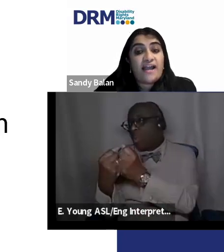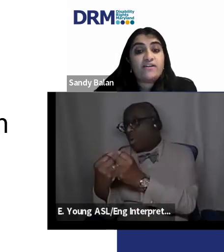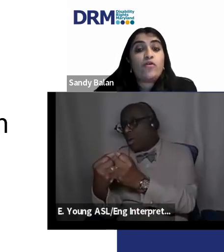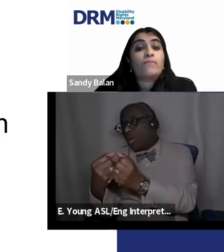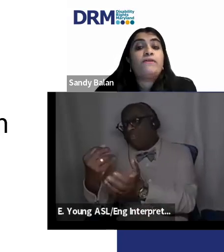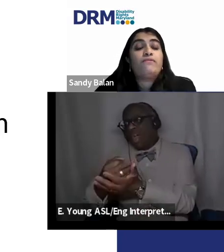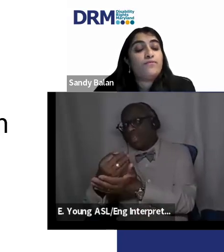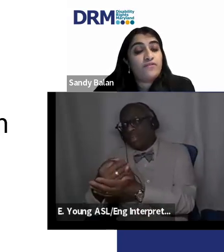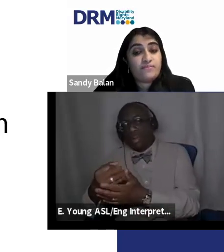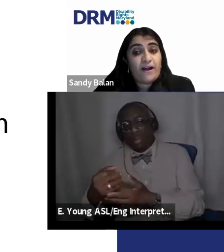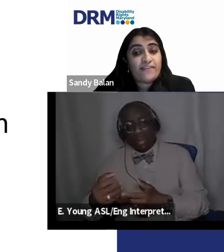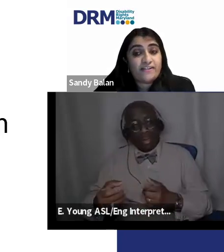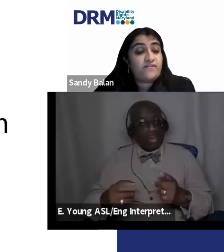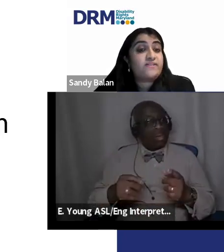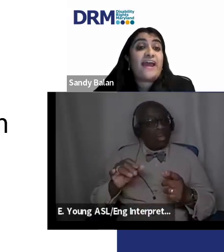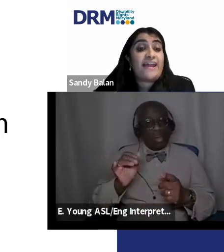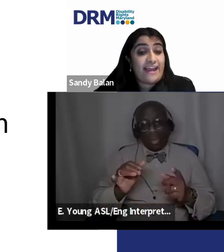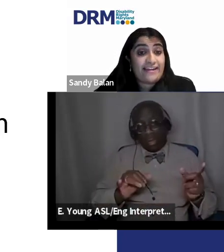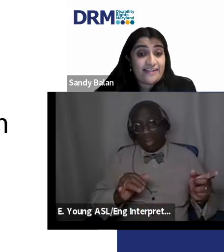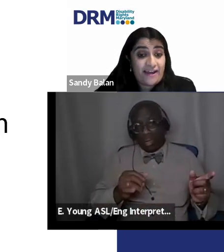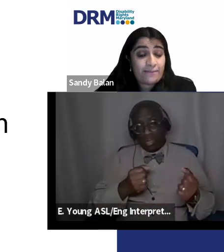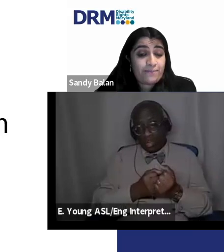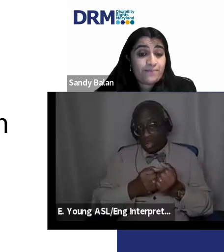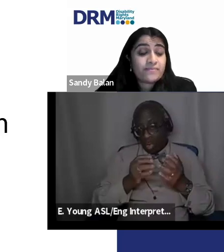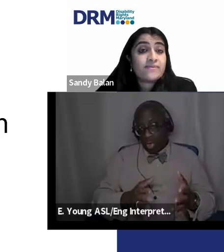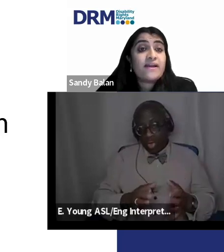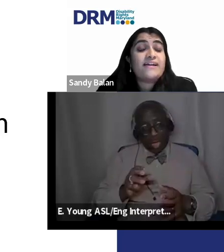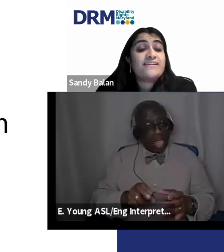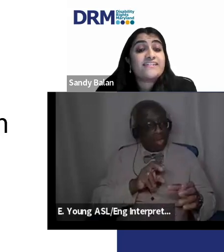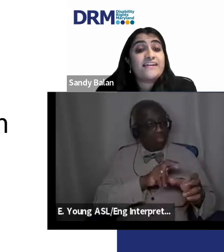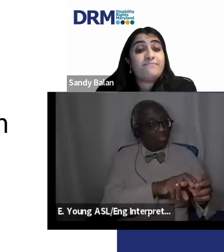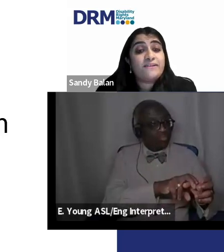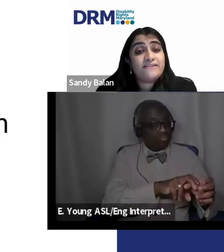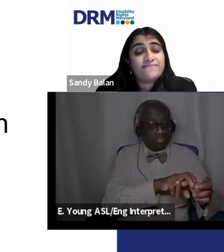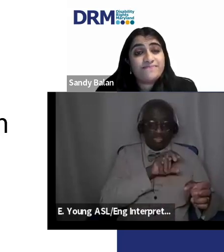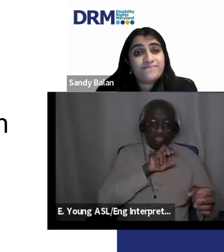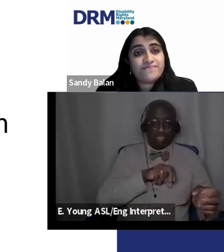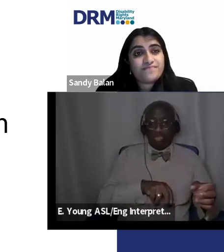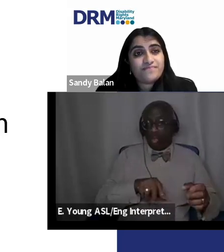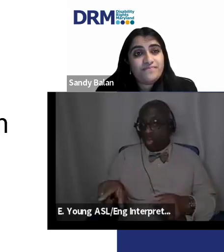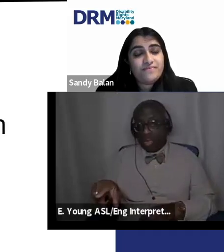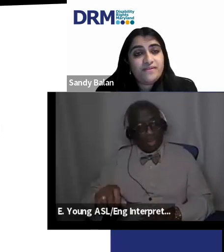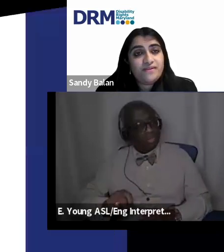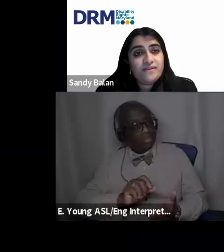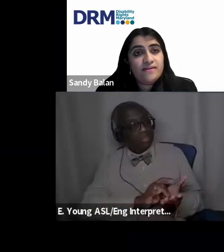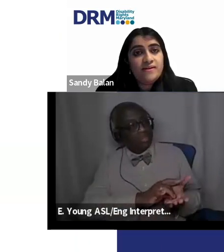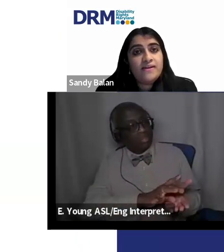can resign or be removed by the adult at any time. Next slide, please.